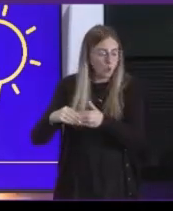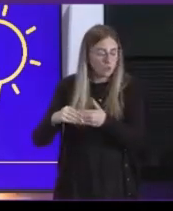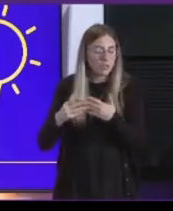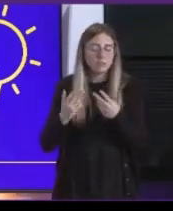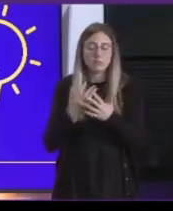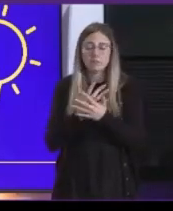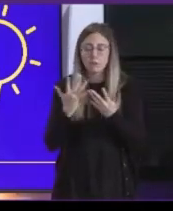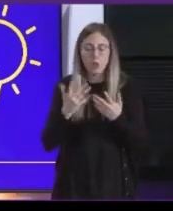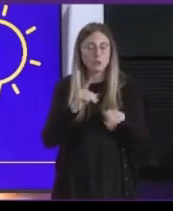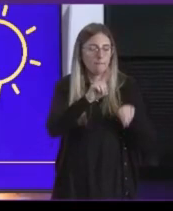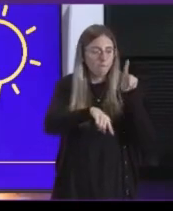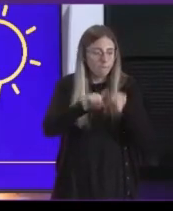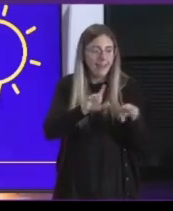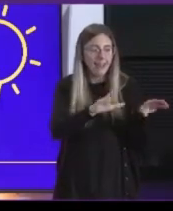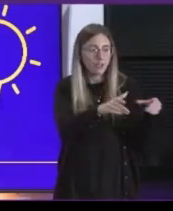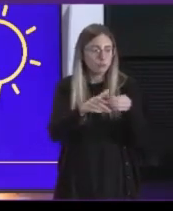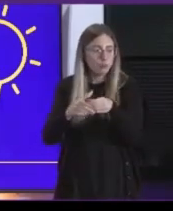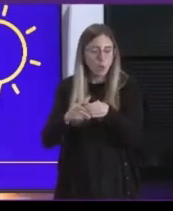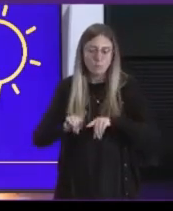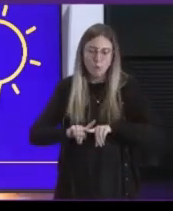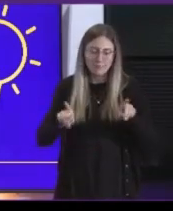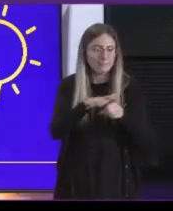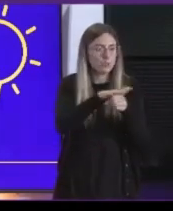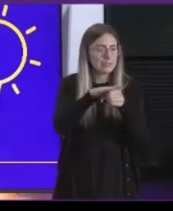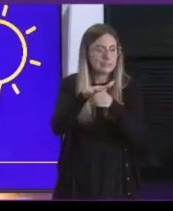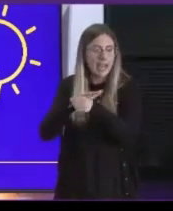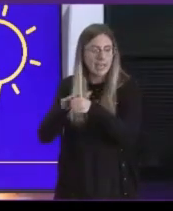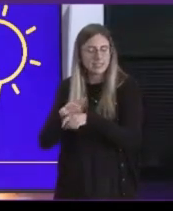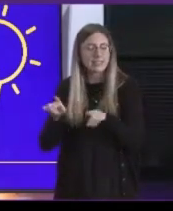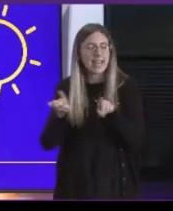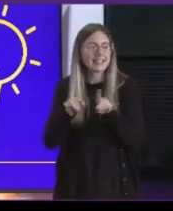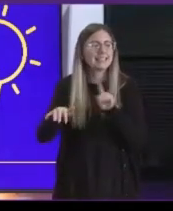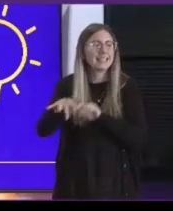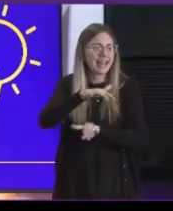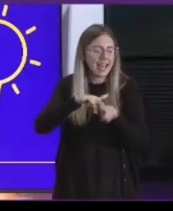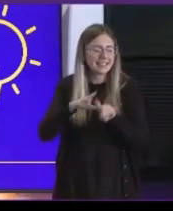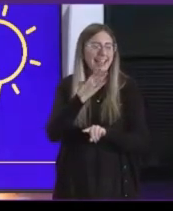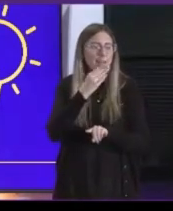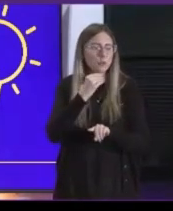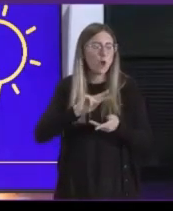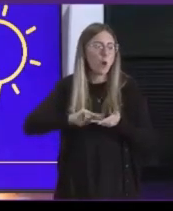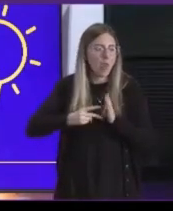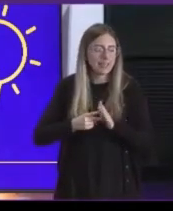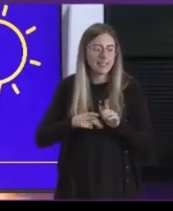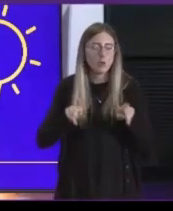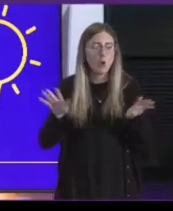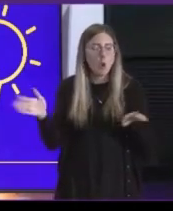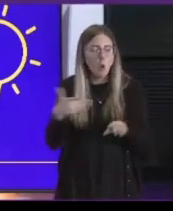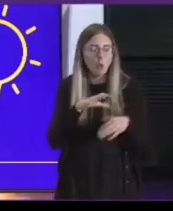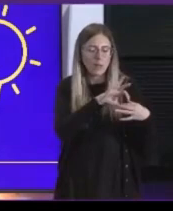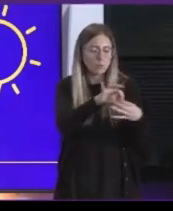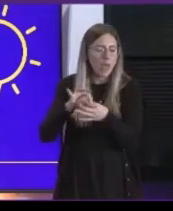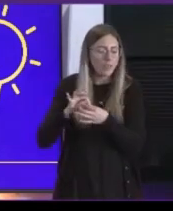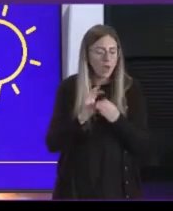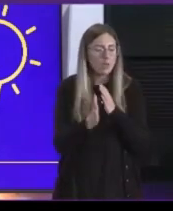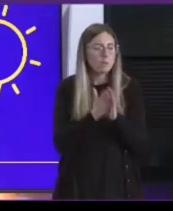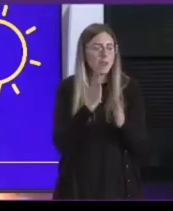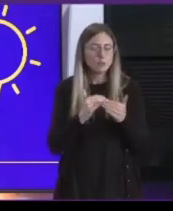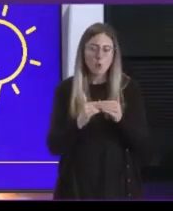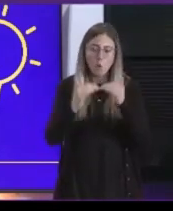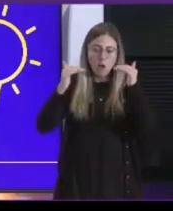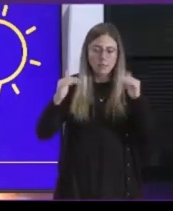very varied group, and from all sectors, and also civil society, of course, and user organizations, working together to make sure that these